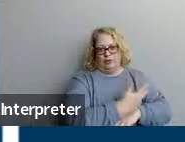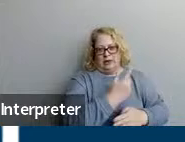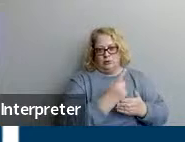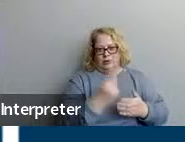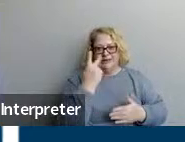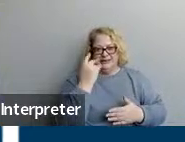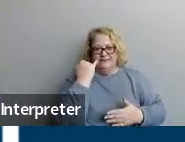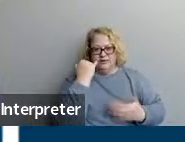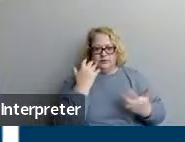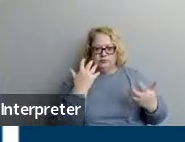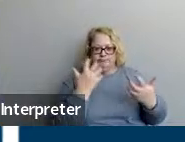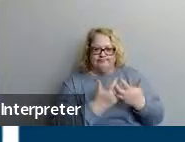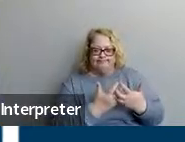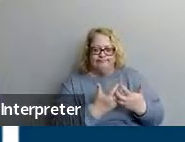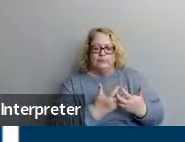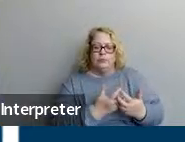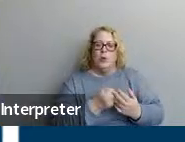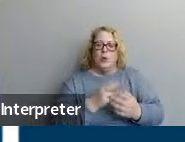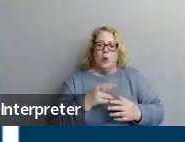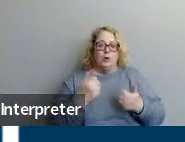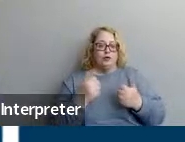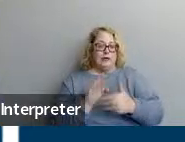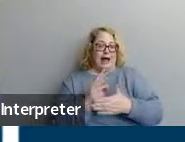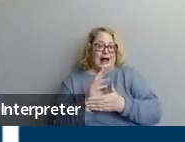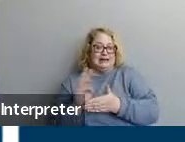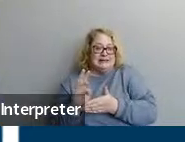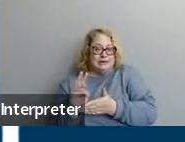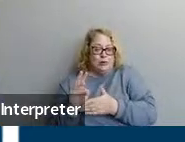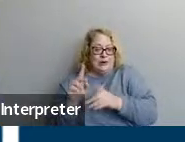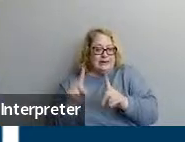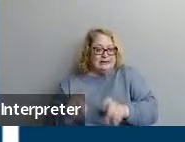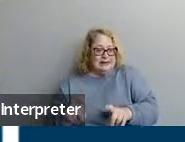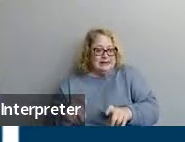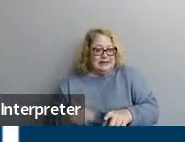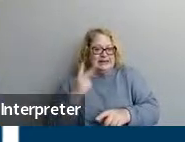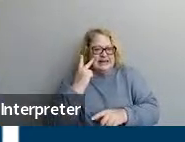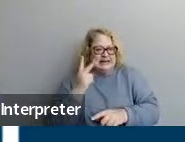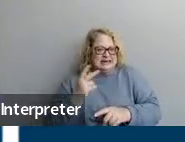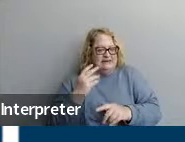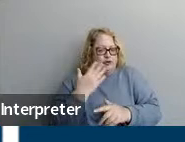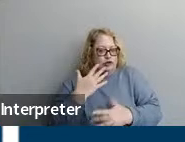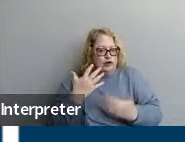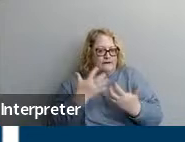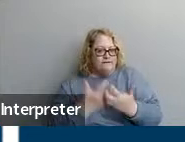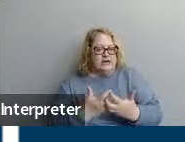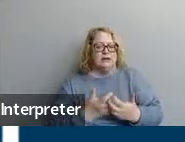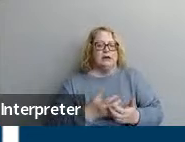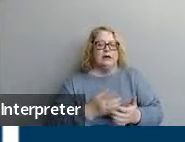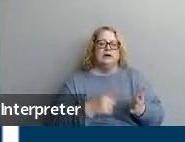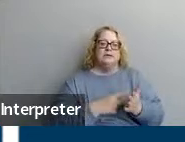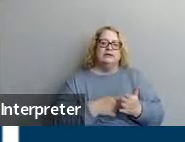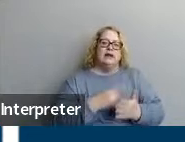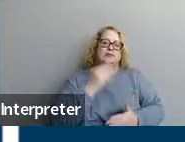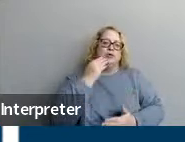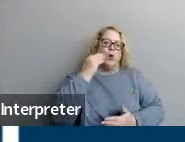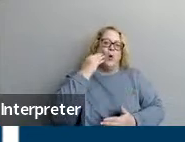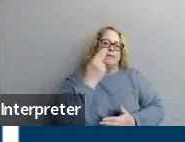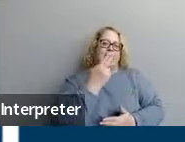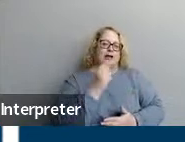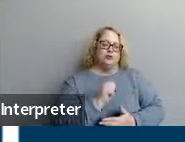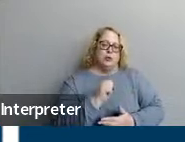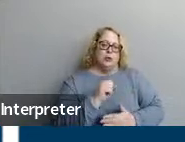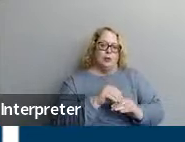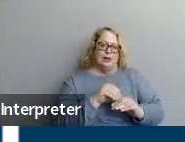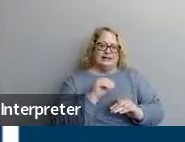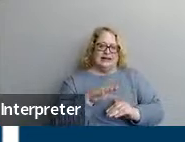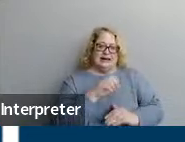it's a good fit. Or let's try a six-week period and gather some data and see if it's a good fit. Sometimes the home high school will send